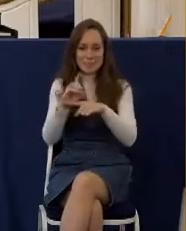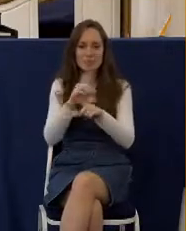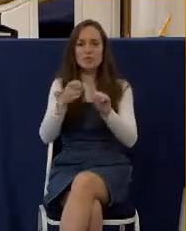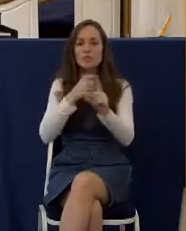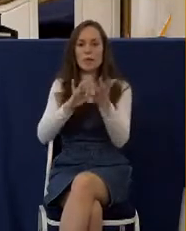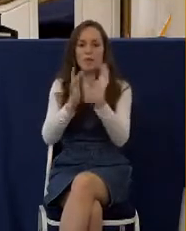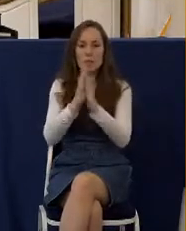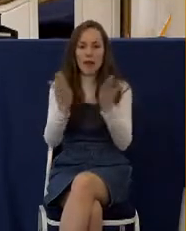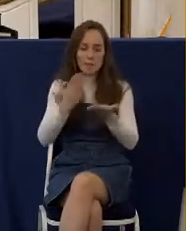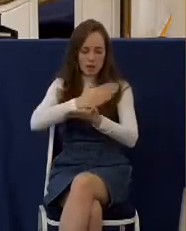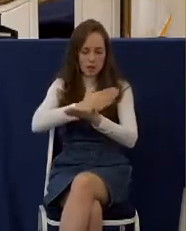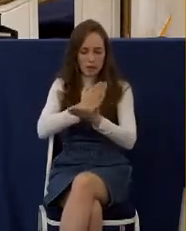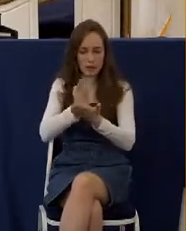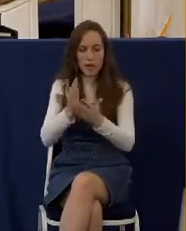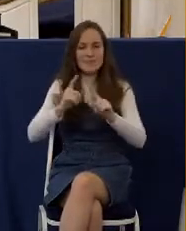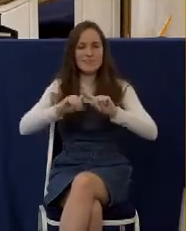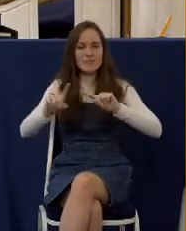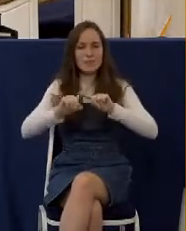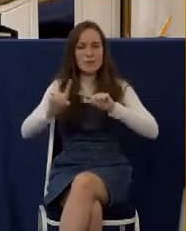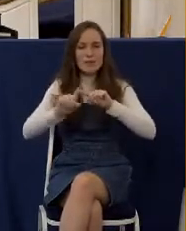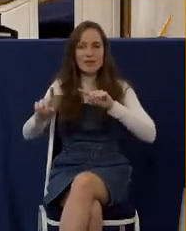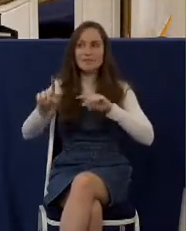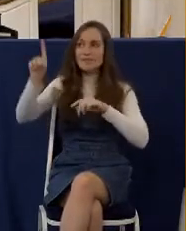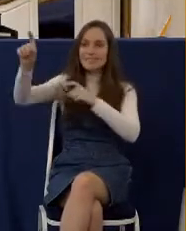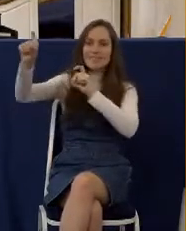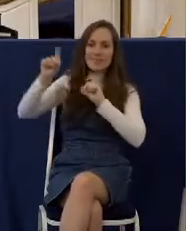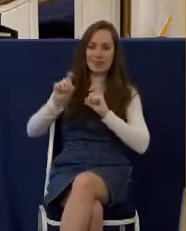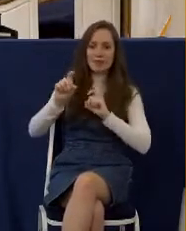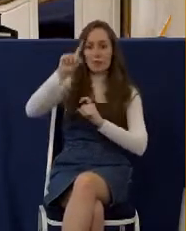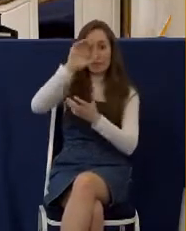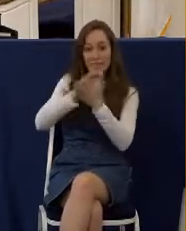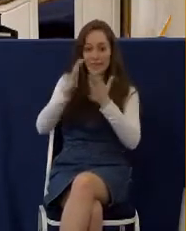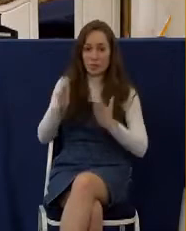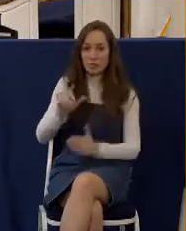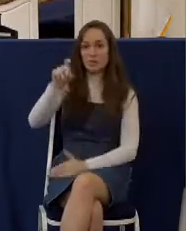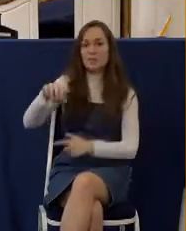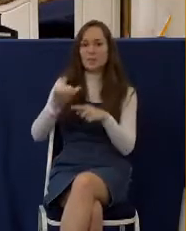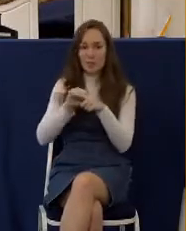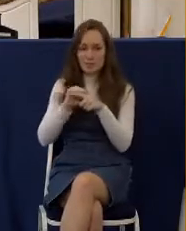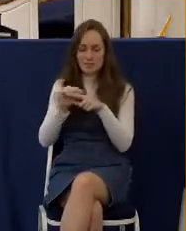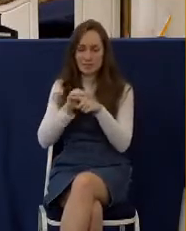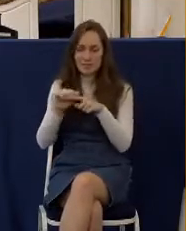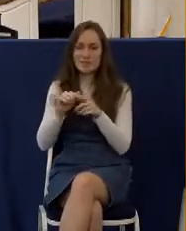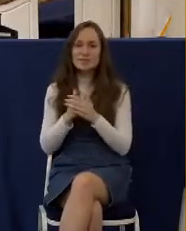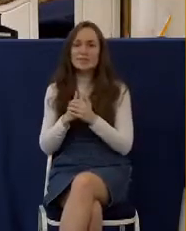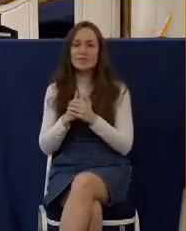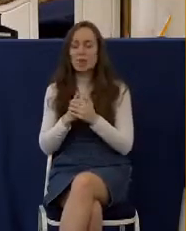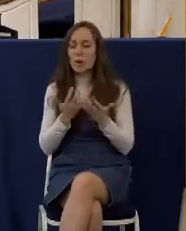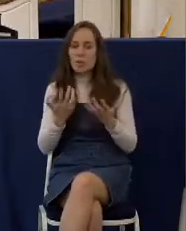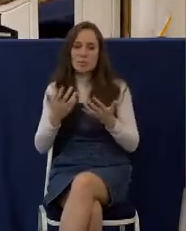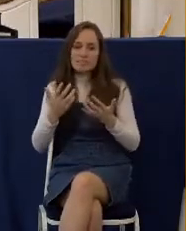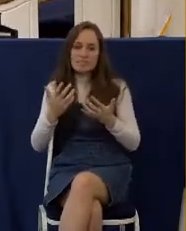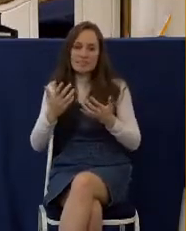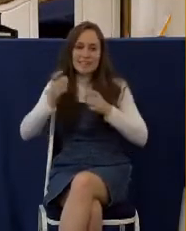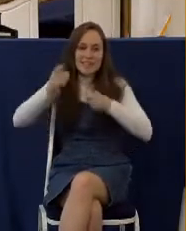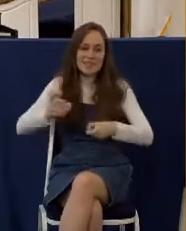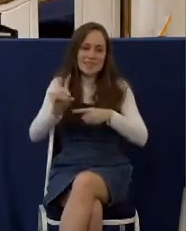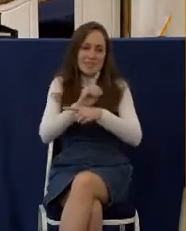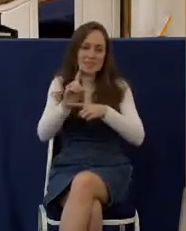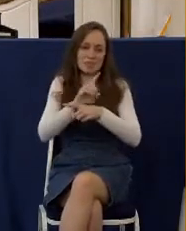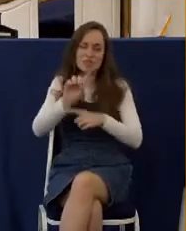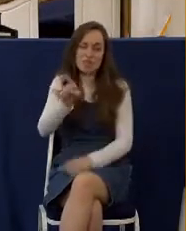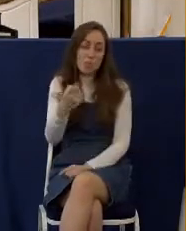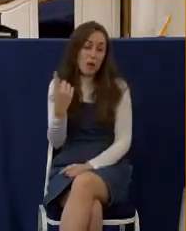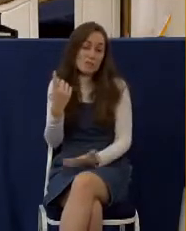us that we need to practice in our life as believers. This is just one. In order to be fair, as we go through the list of disciplines in the Christian